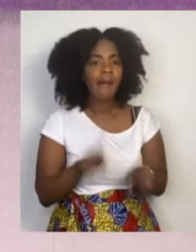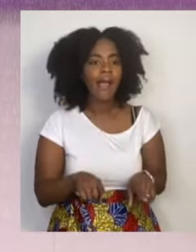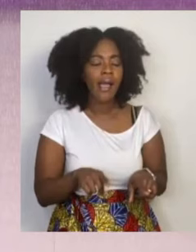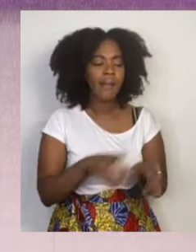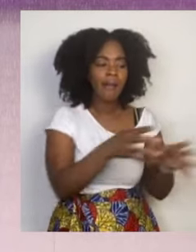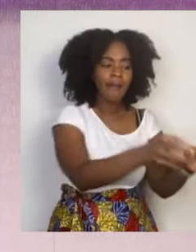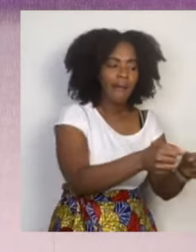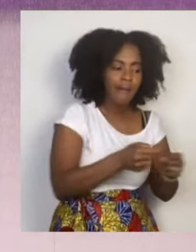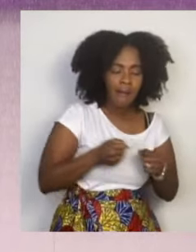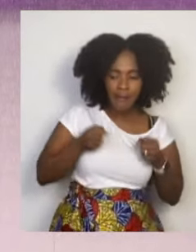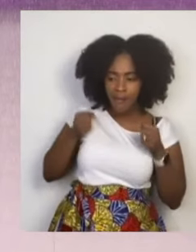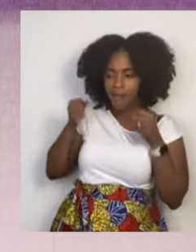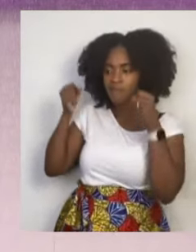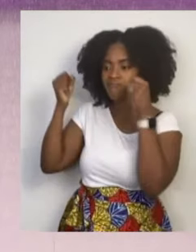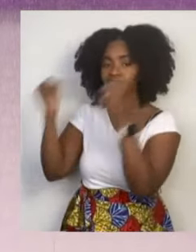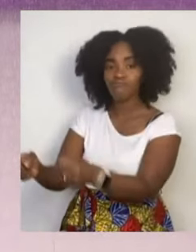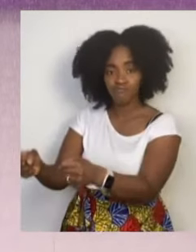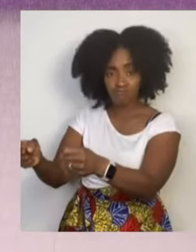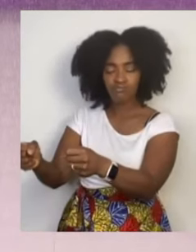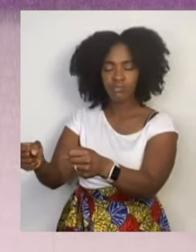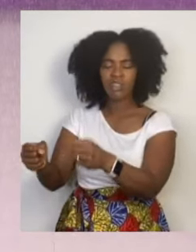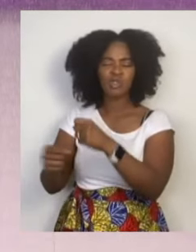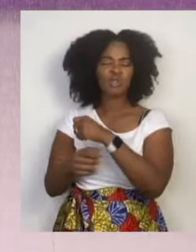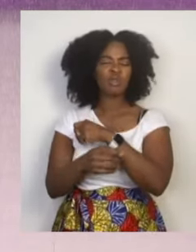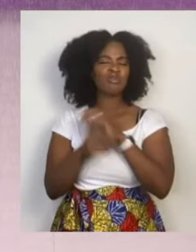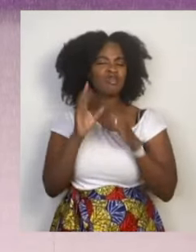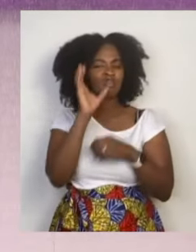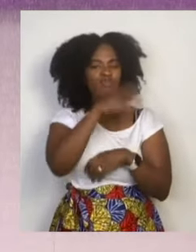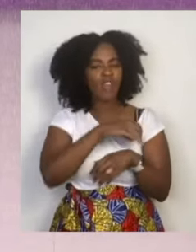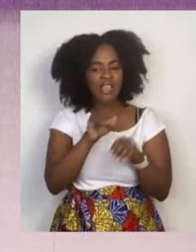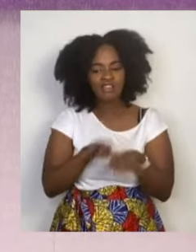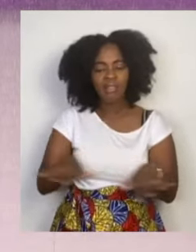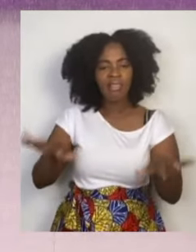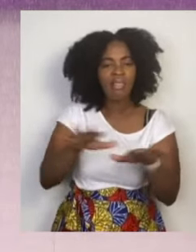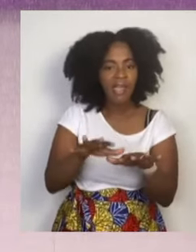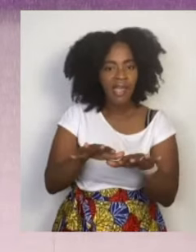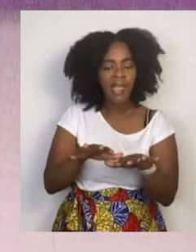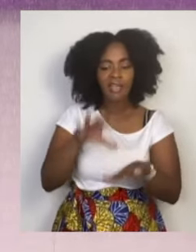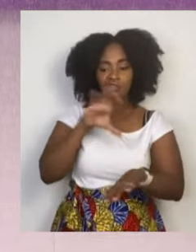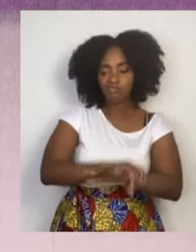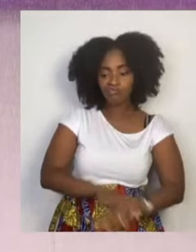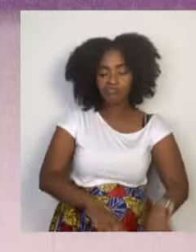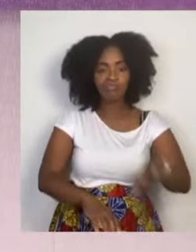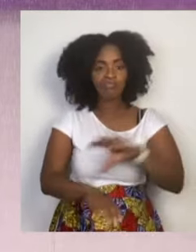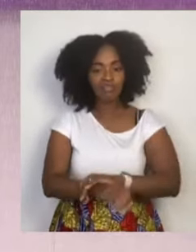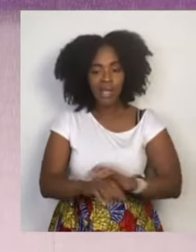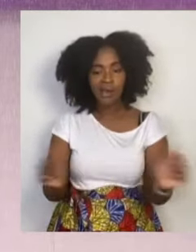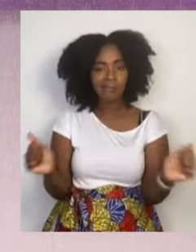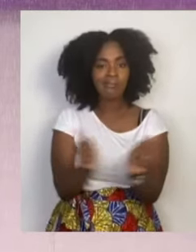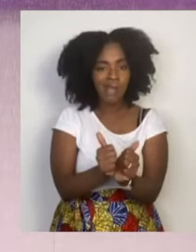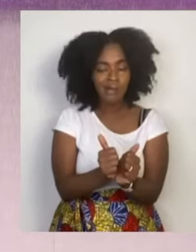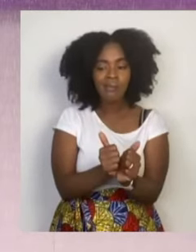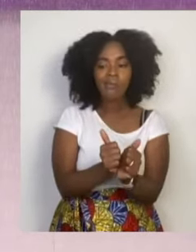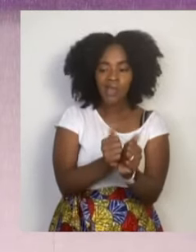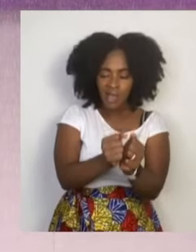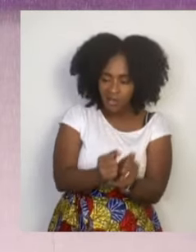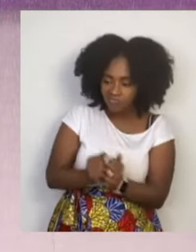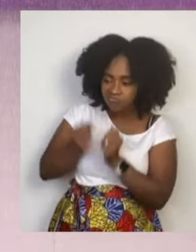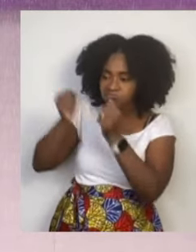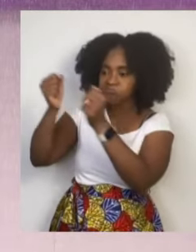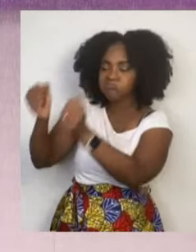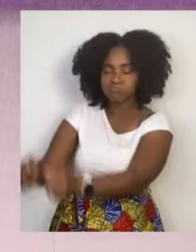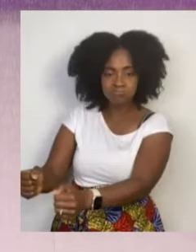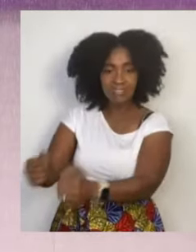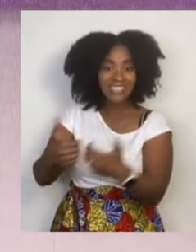territory. They were taken in chains and separated from their countries by authoritative decrees, by